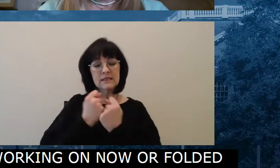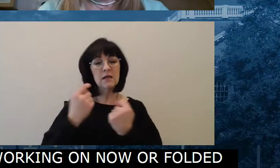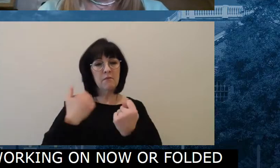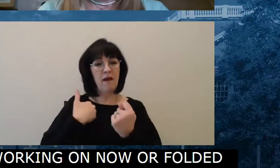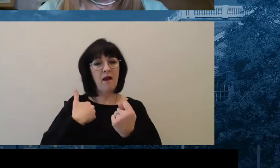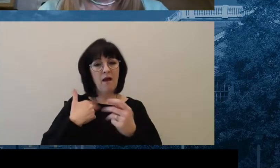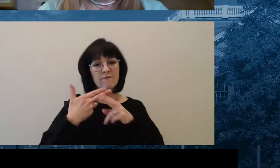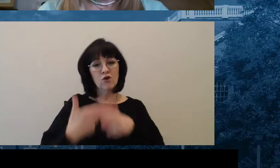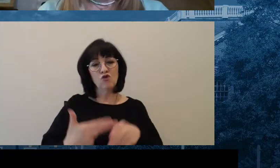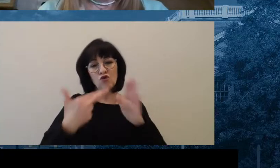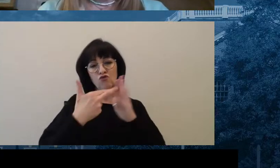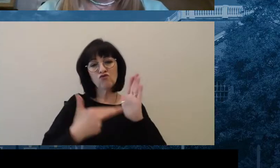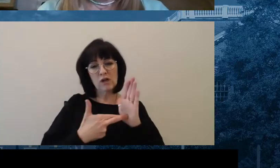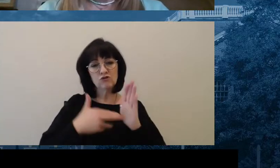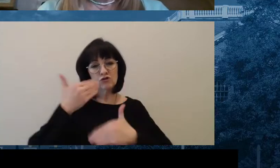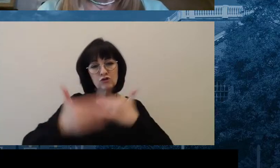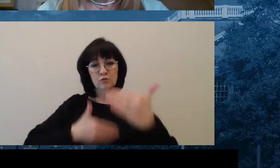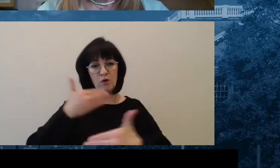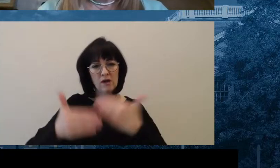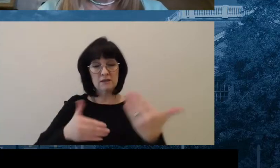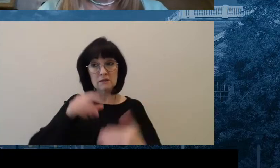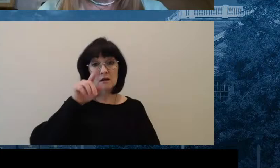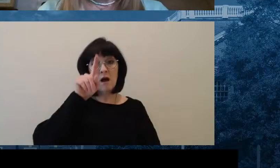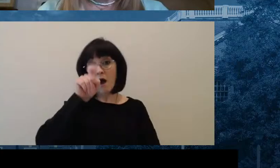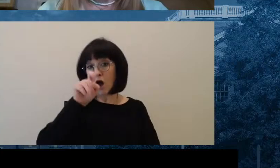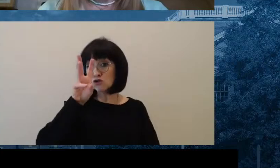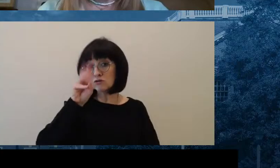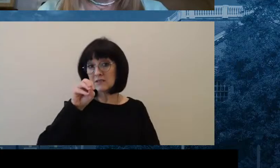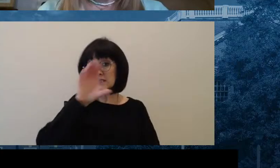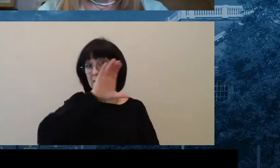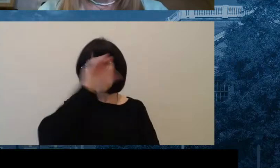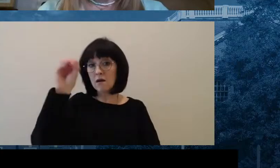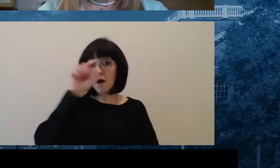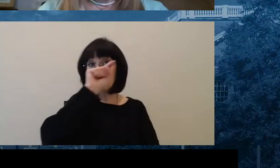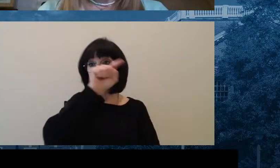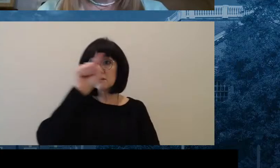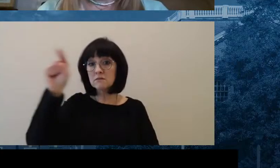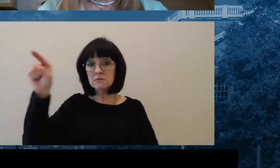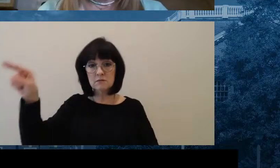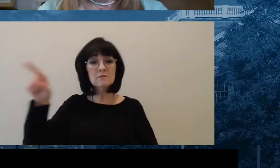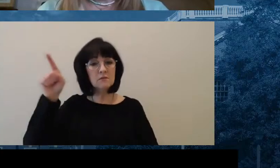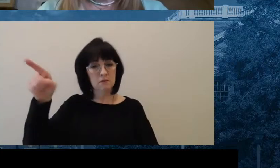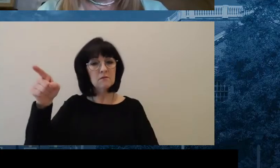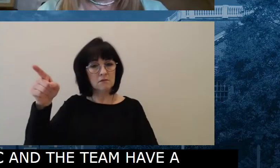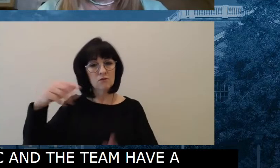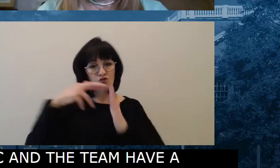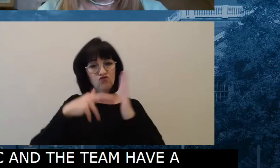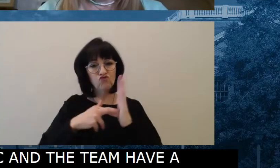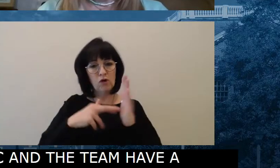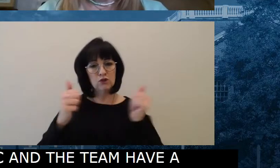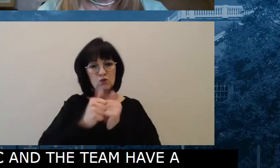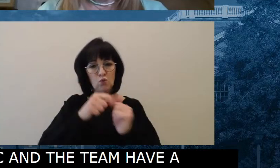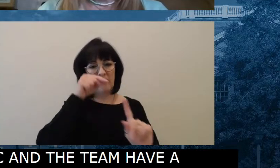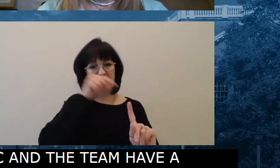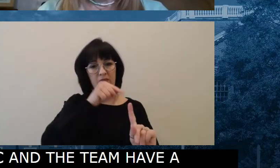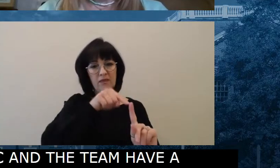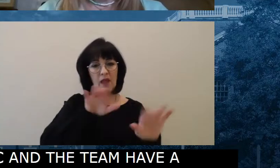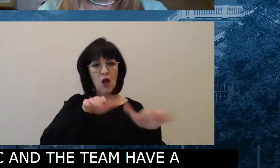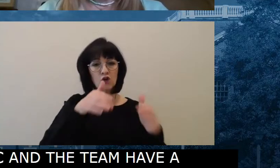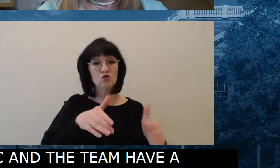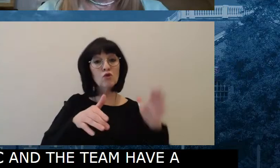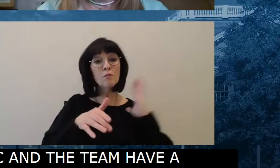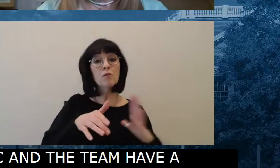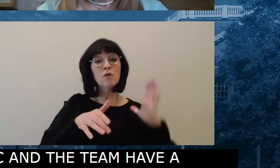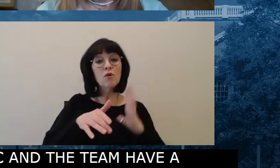like 160 employers have signed up with that group. And so that'll be the process, and we'll